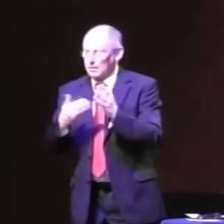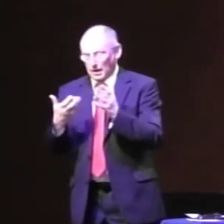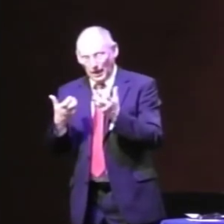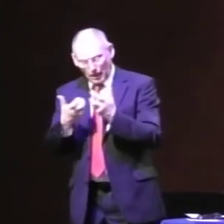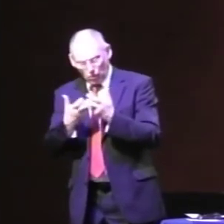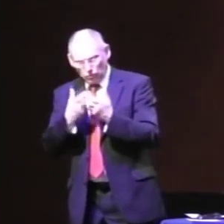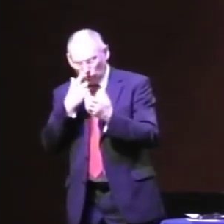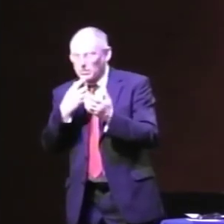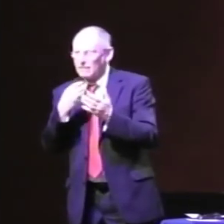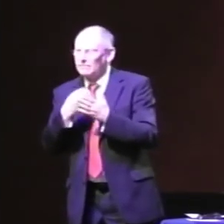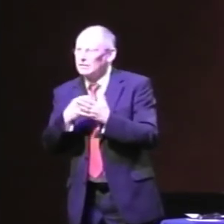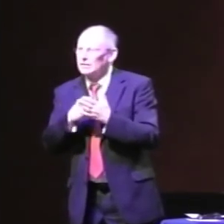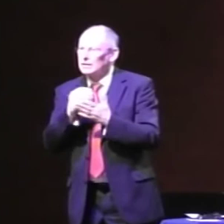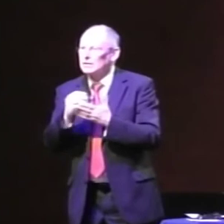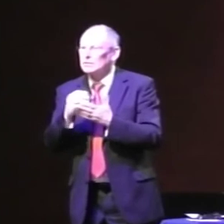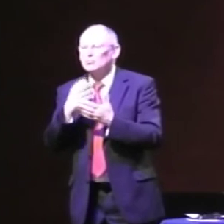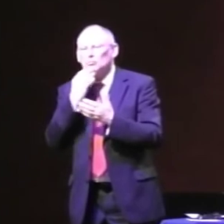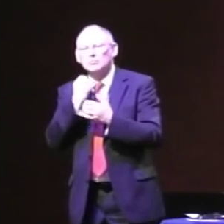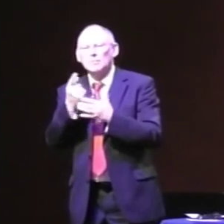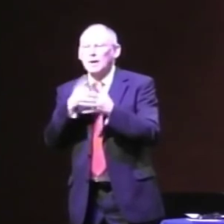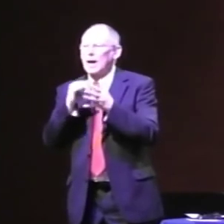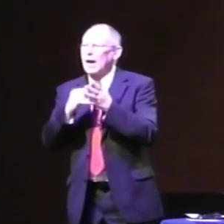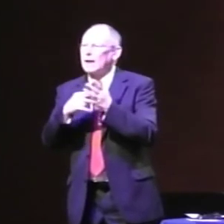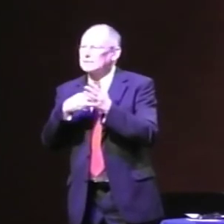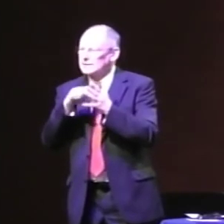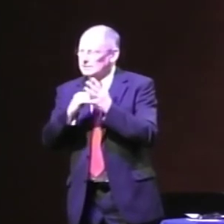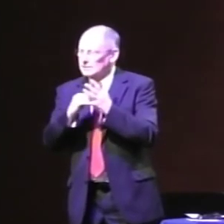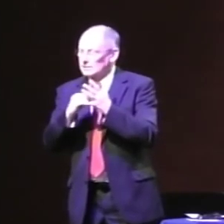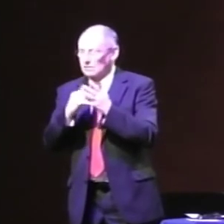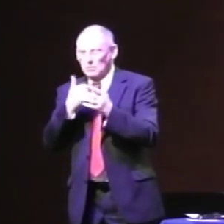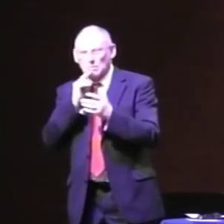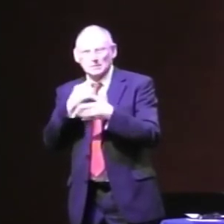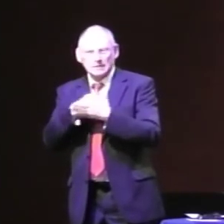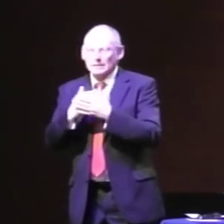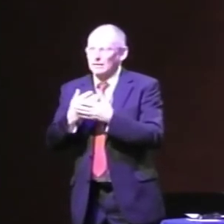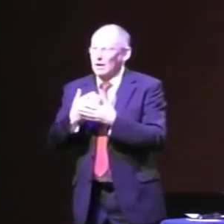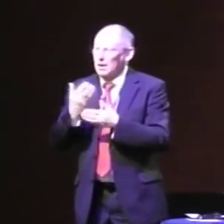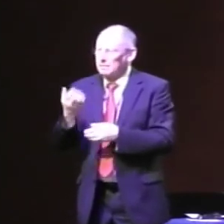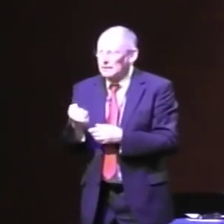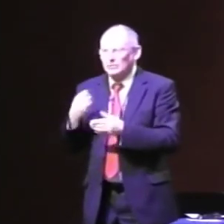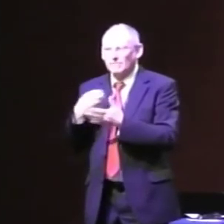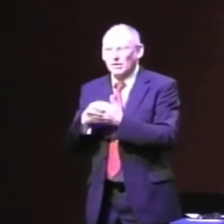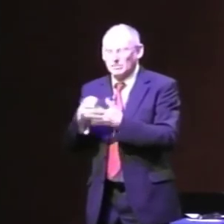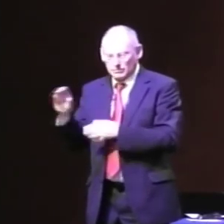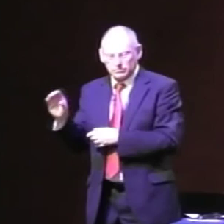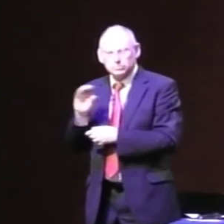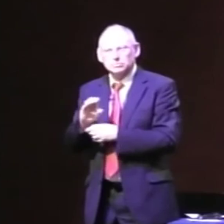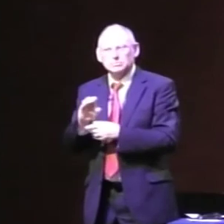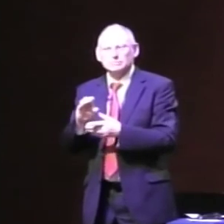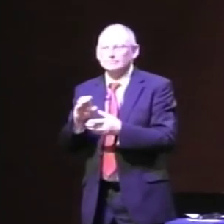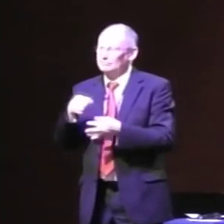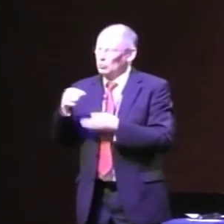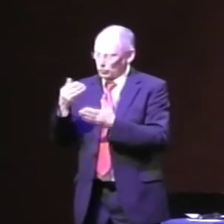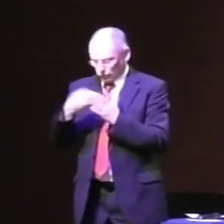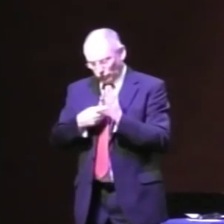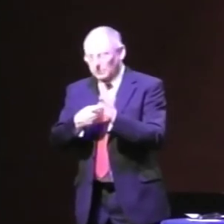could be funded, using some of the assets represented by public sector pensions funds set out in our document Funding and Building the